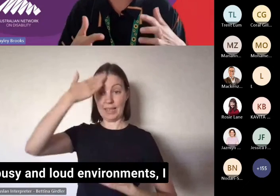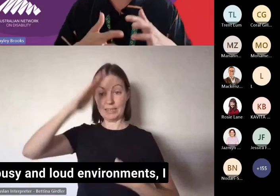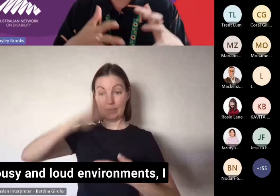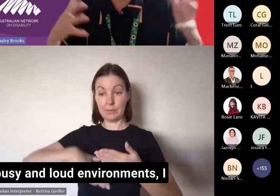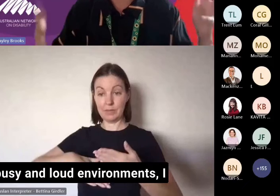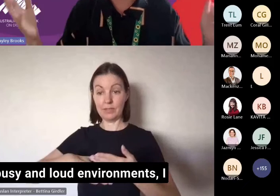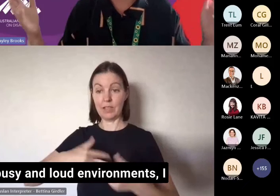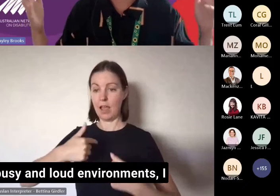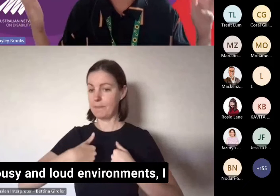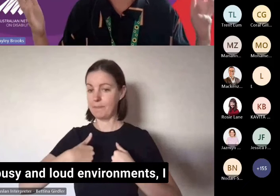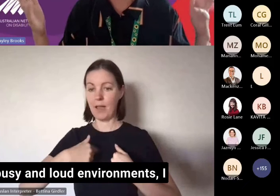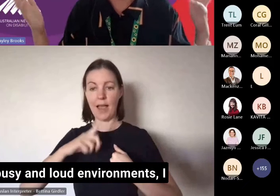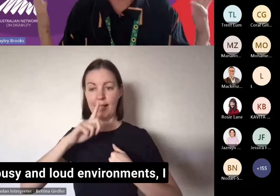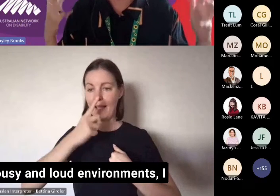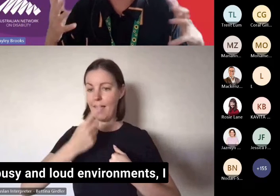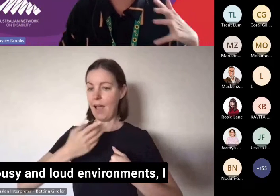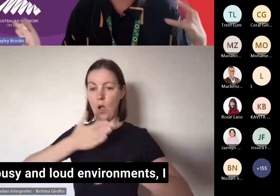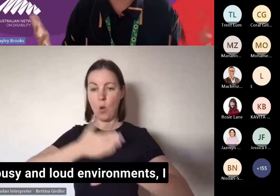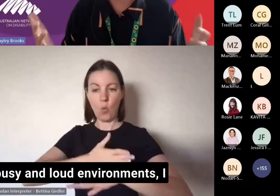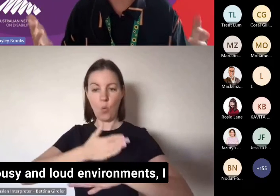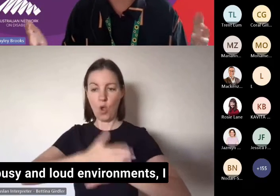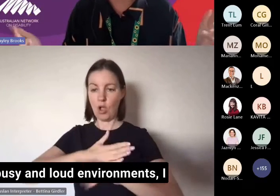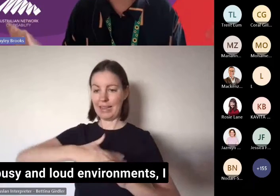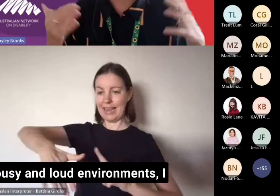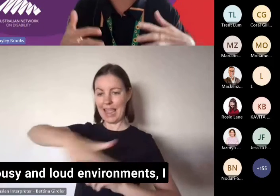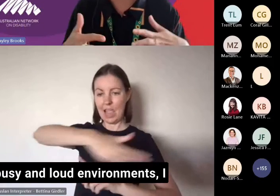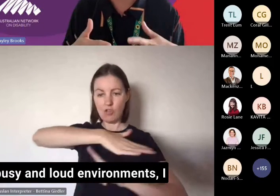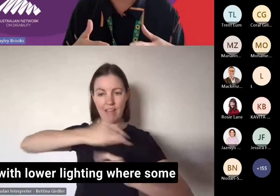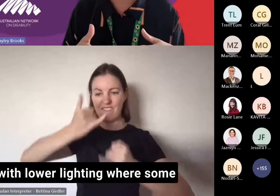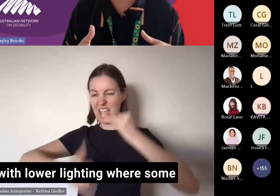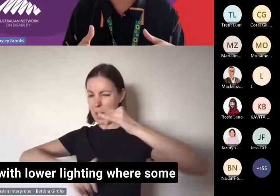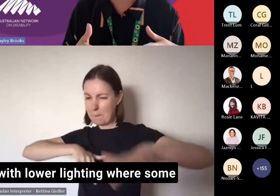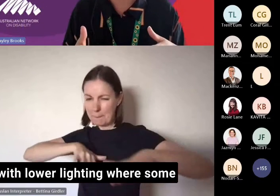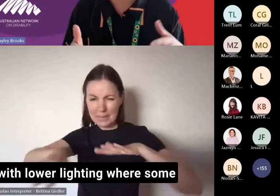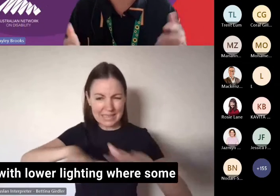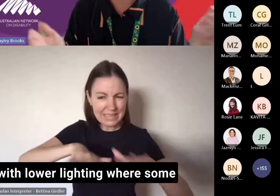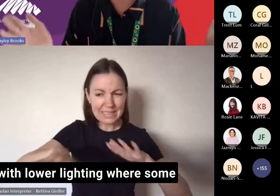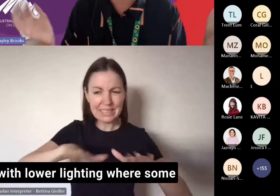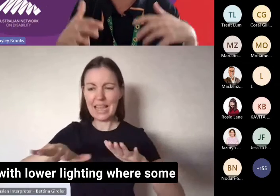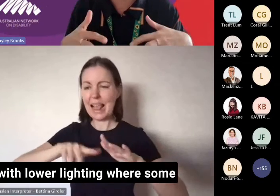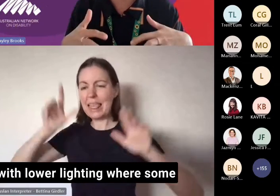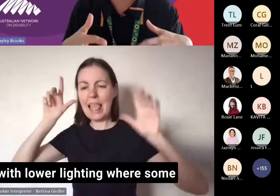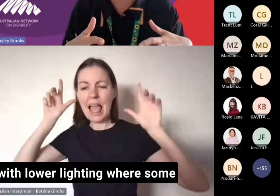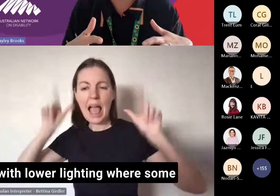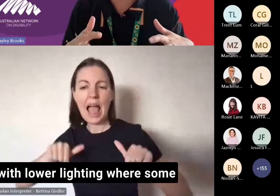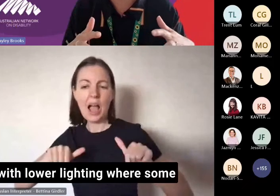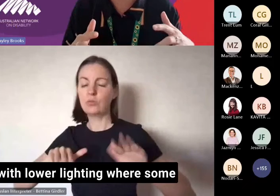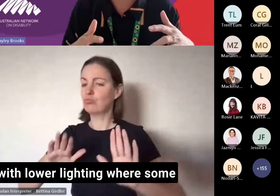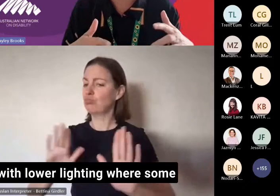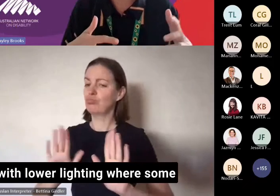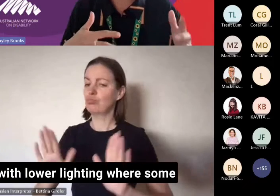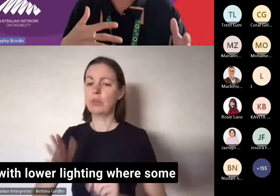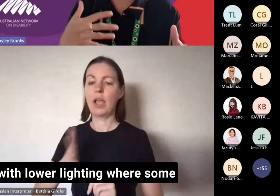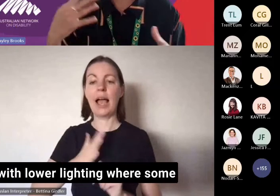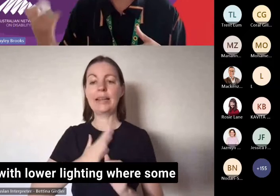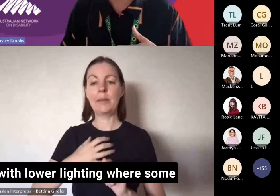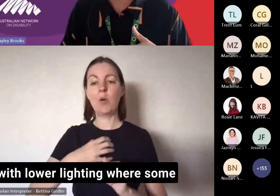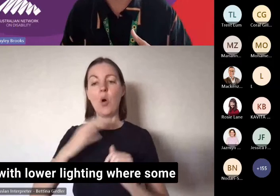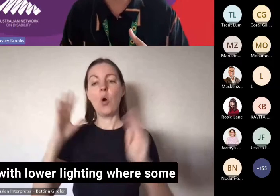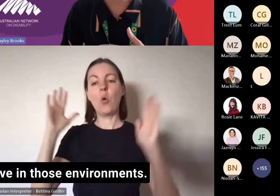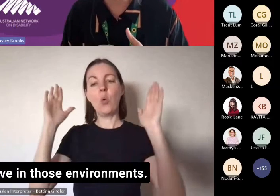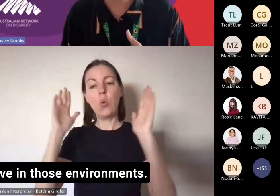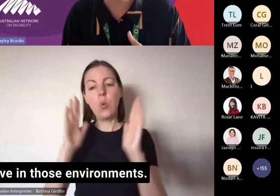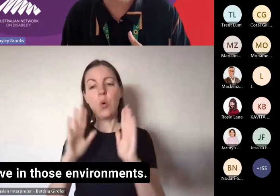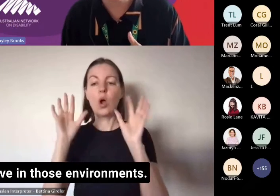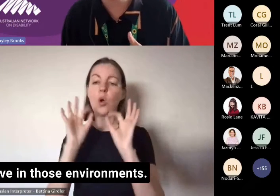I can't work in really busy and loud environments. I need a quieter space with lower lighting, where